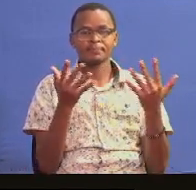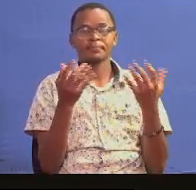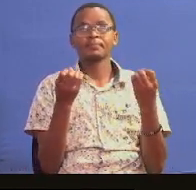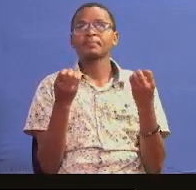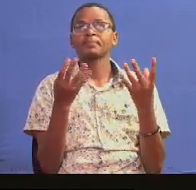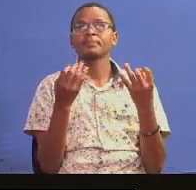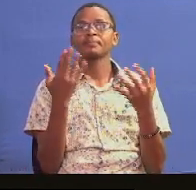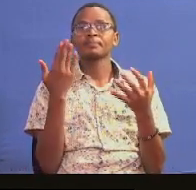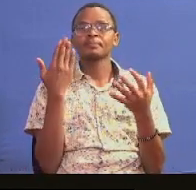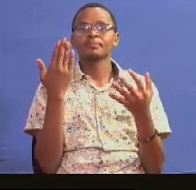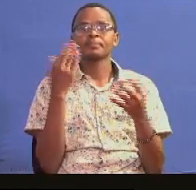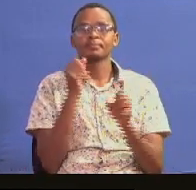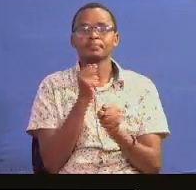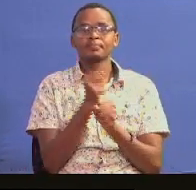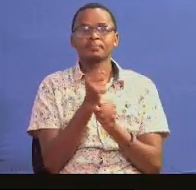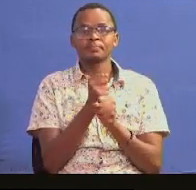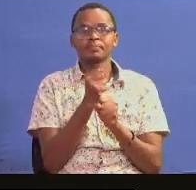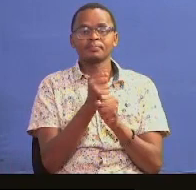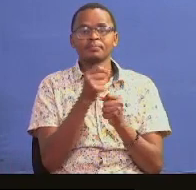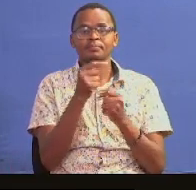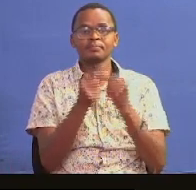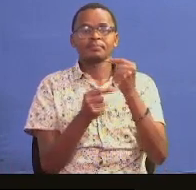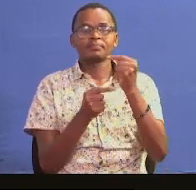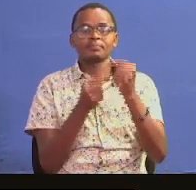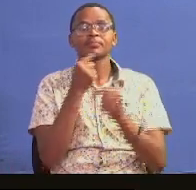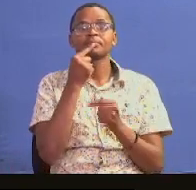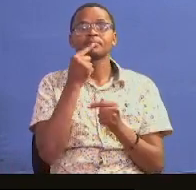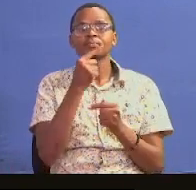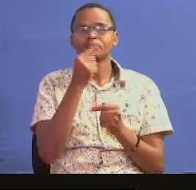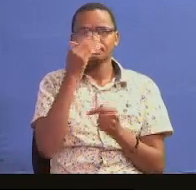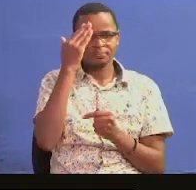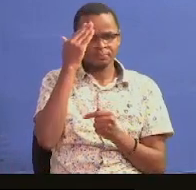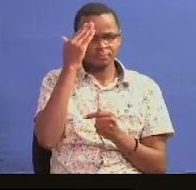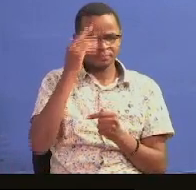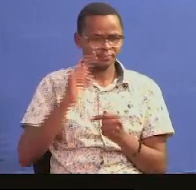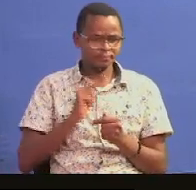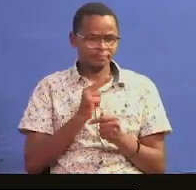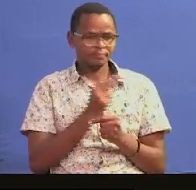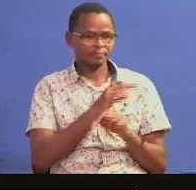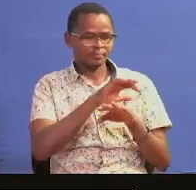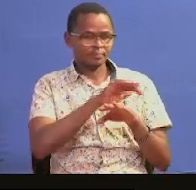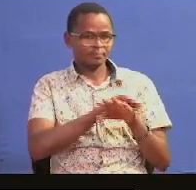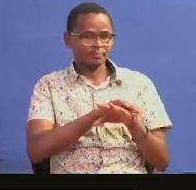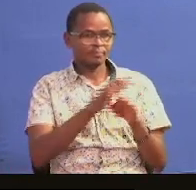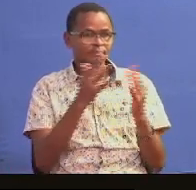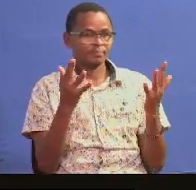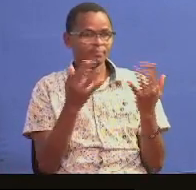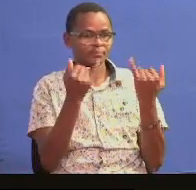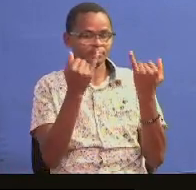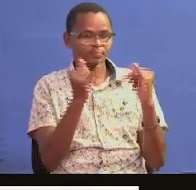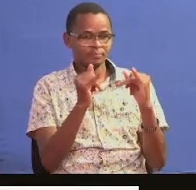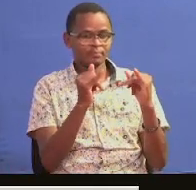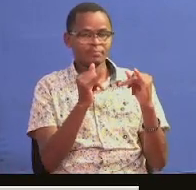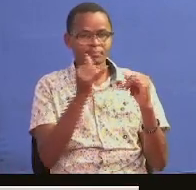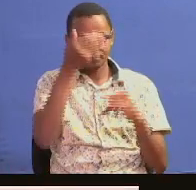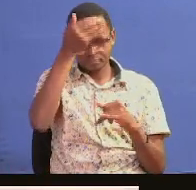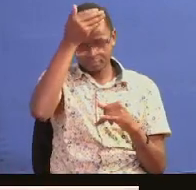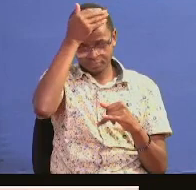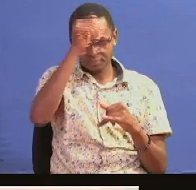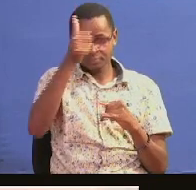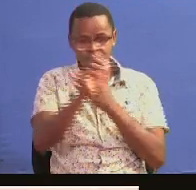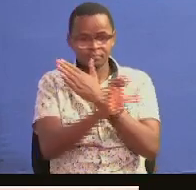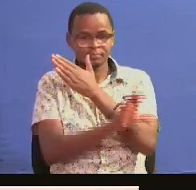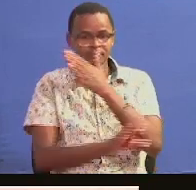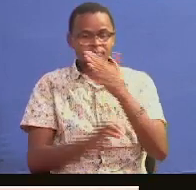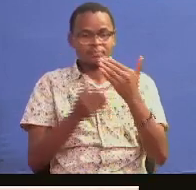we were many years ago instead of making some very good progress. So you discover for us to get to where now nurses are moving to